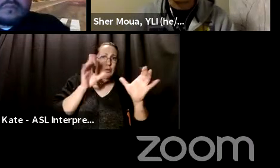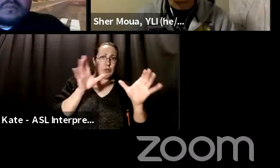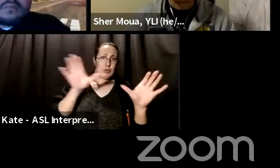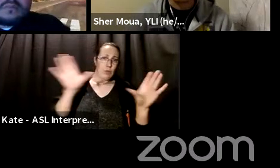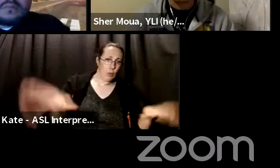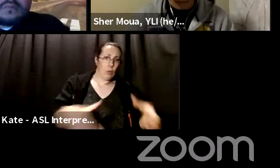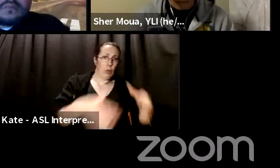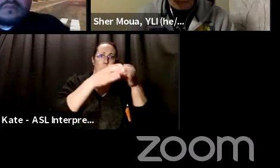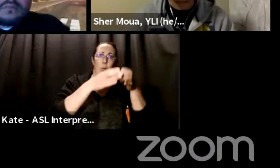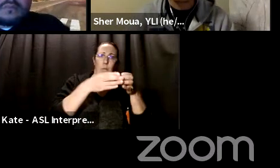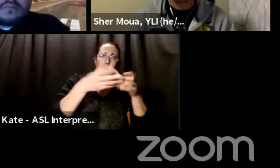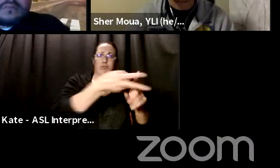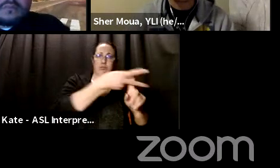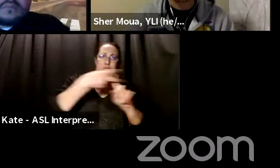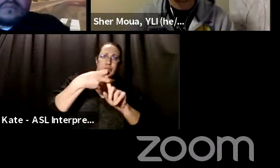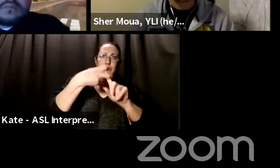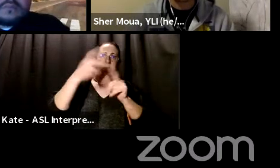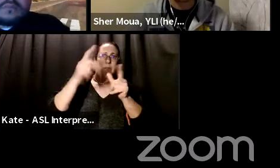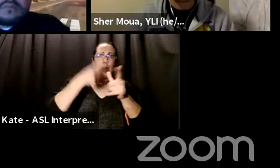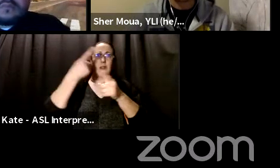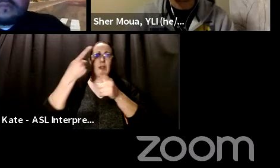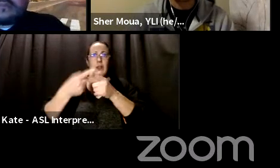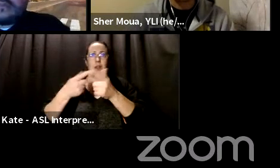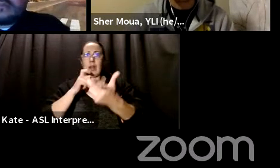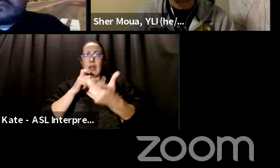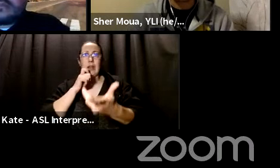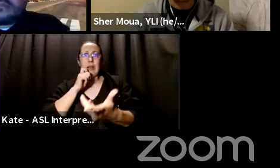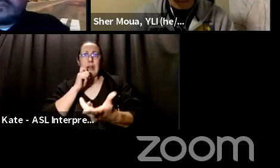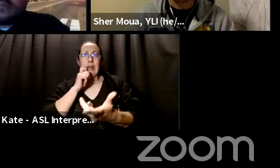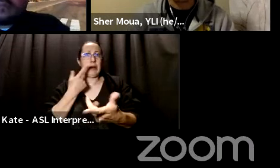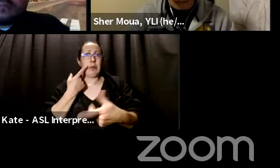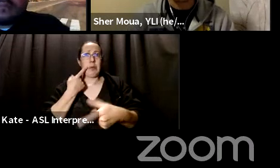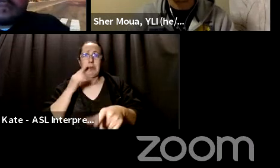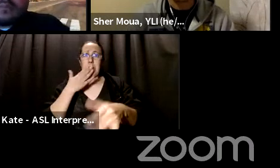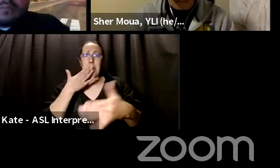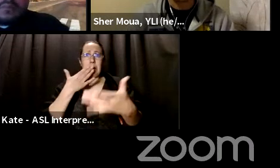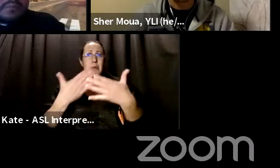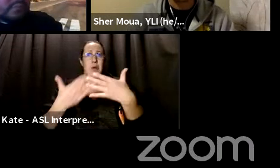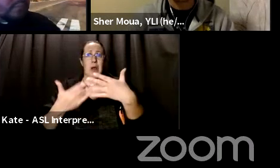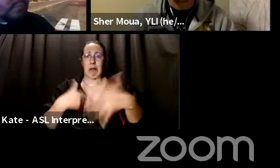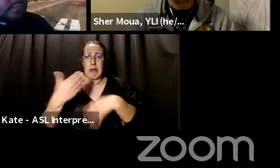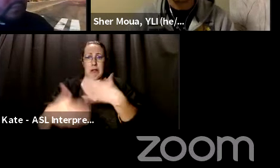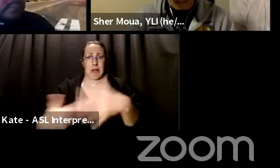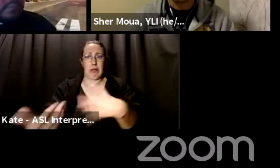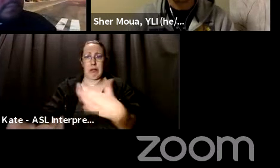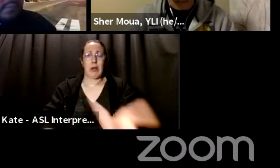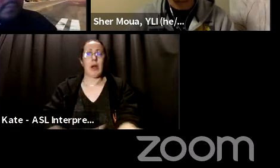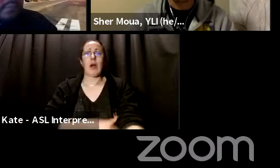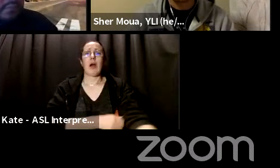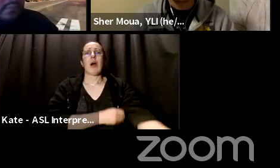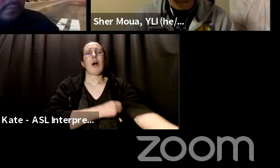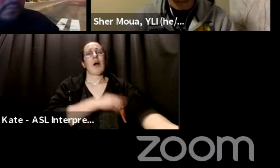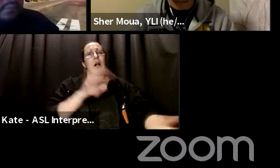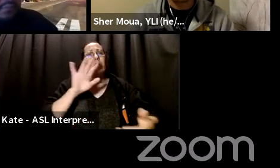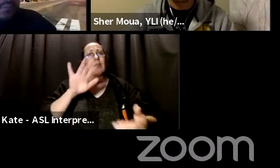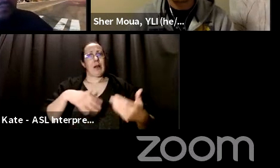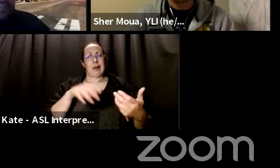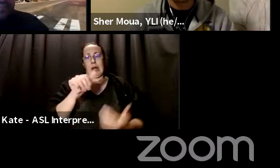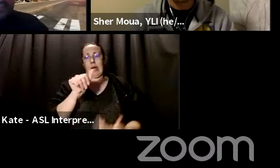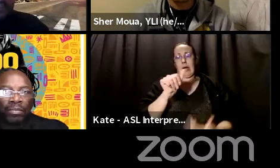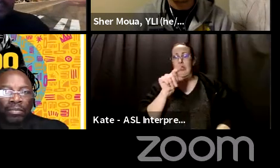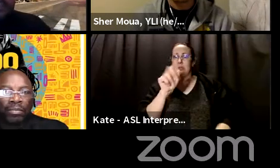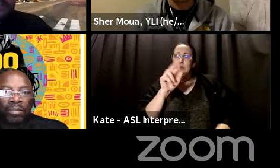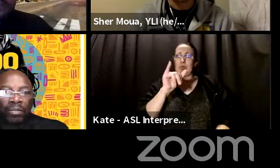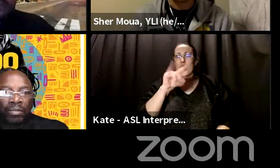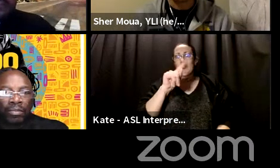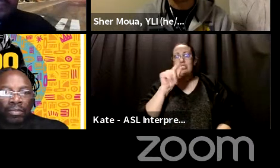recruitment. So that was also like an initial, like, I guess setback could be a word that we had. But this year,